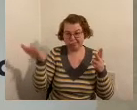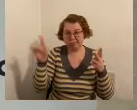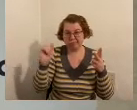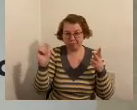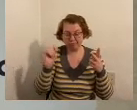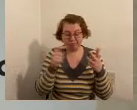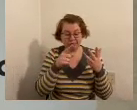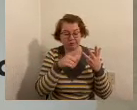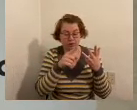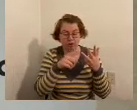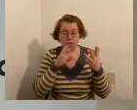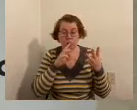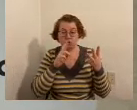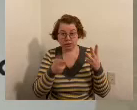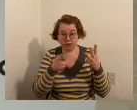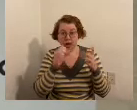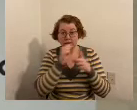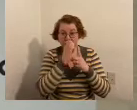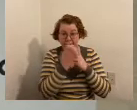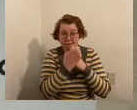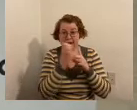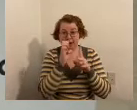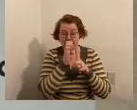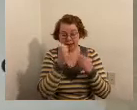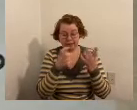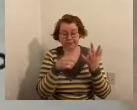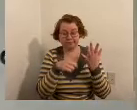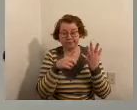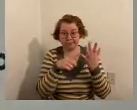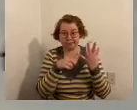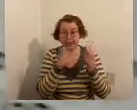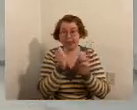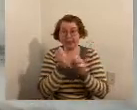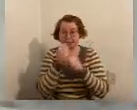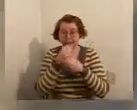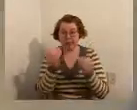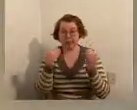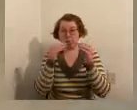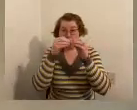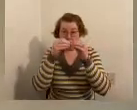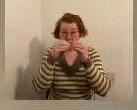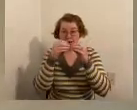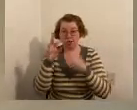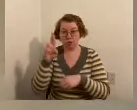they respond to their environment, and they reproduce.